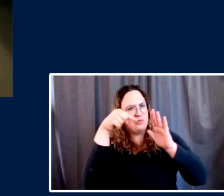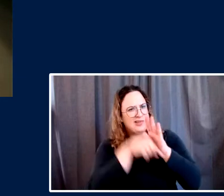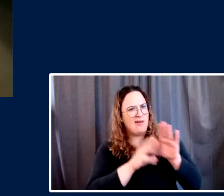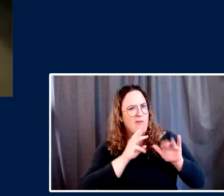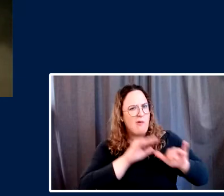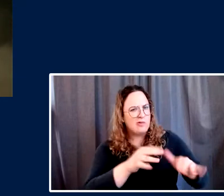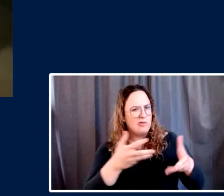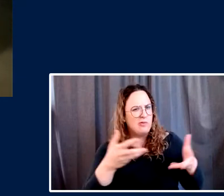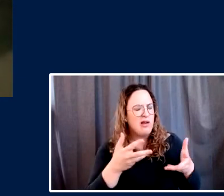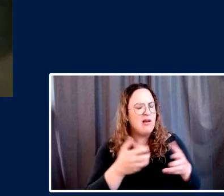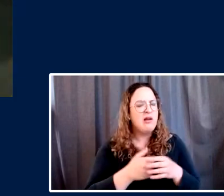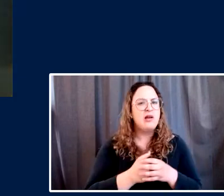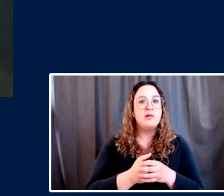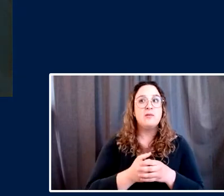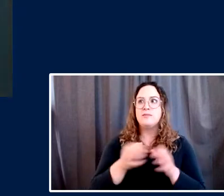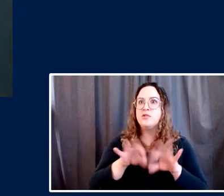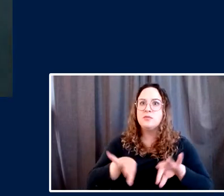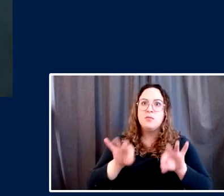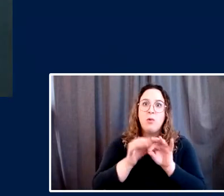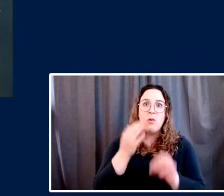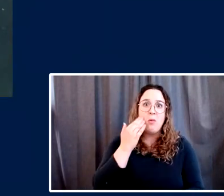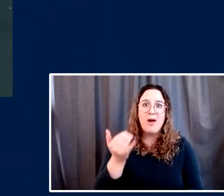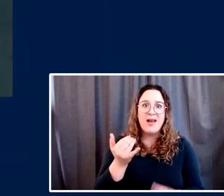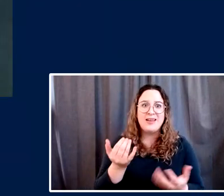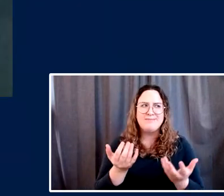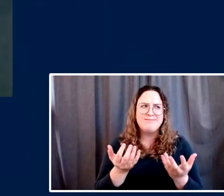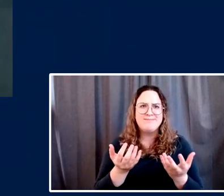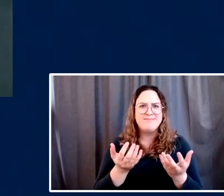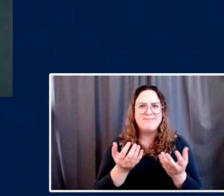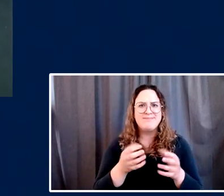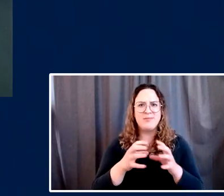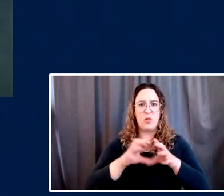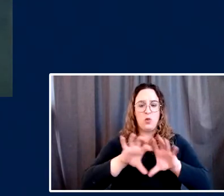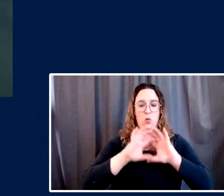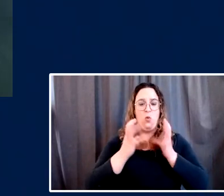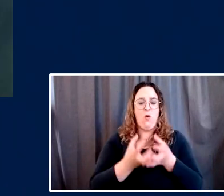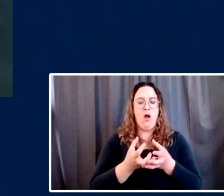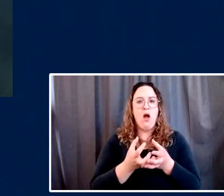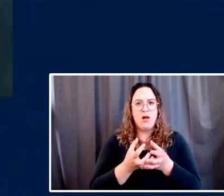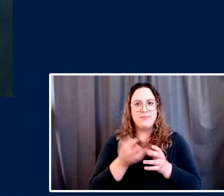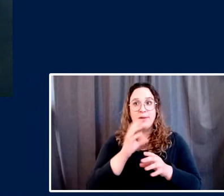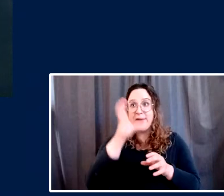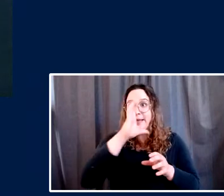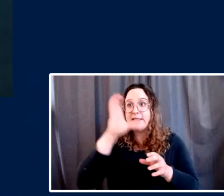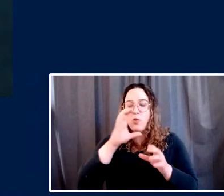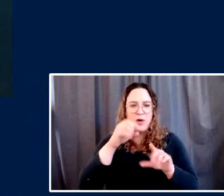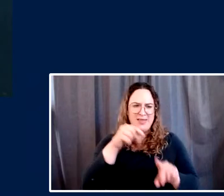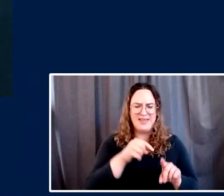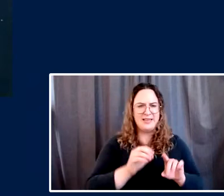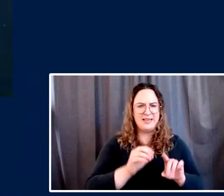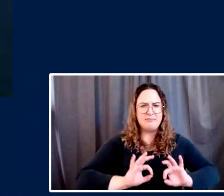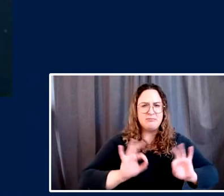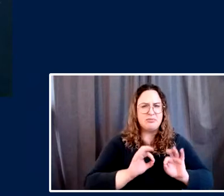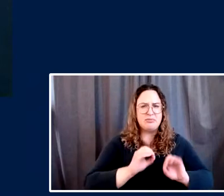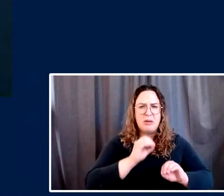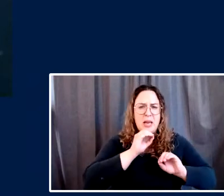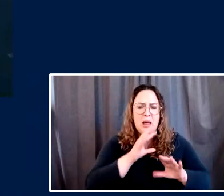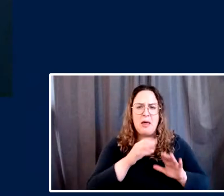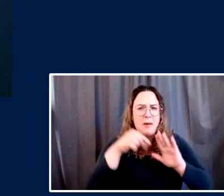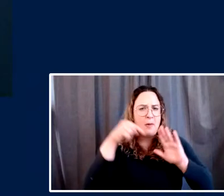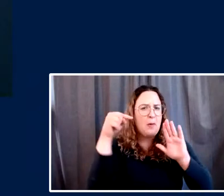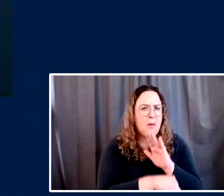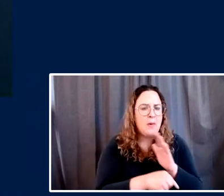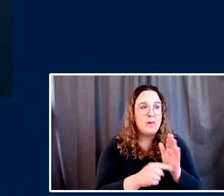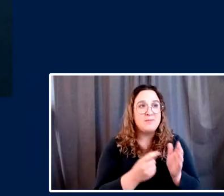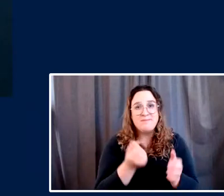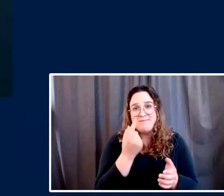sea because it's the least explored environment on our planet. In some cases, it's just a few miles away, and yet it feels like this very distant